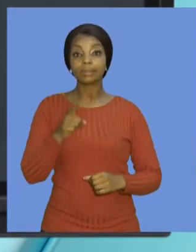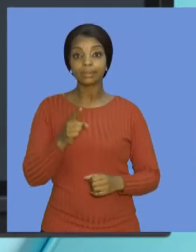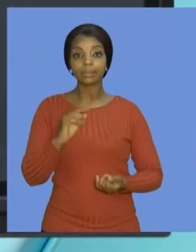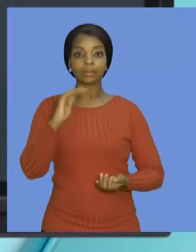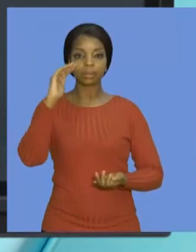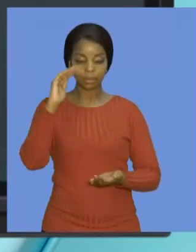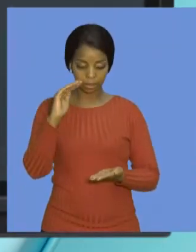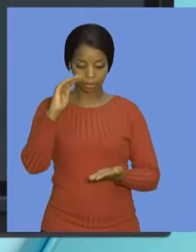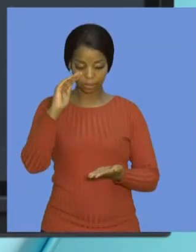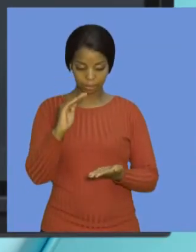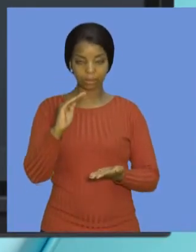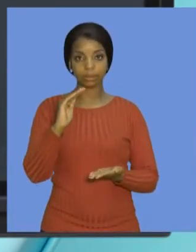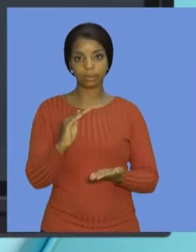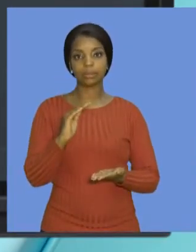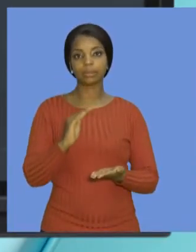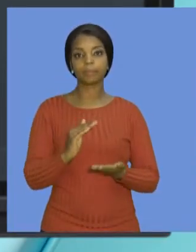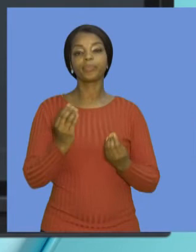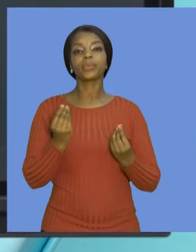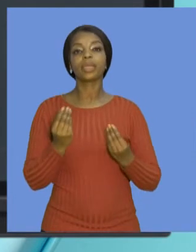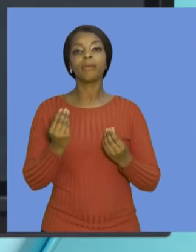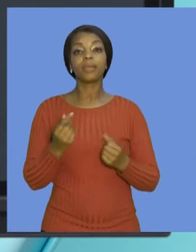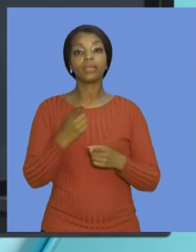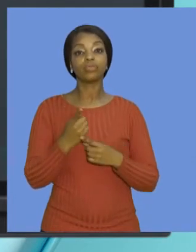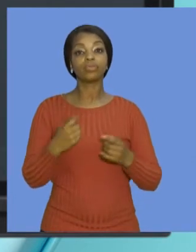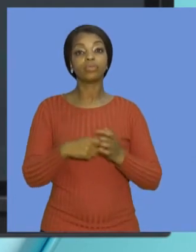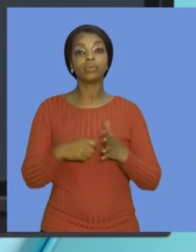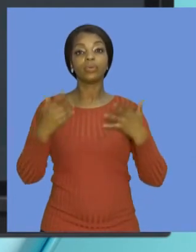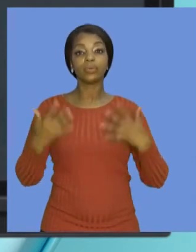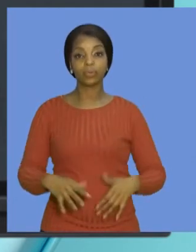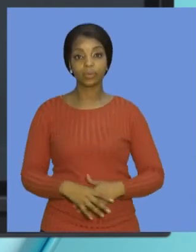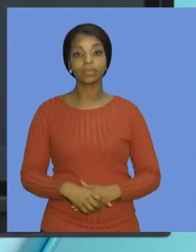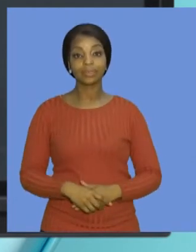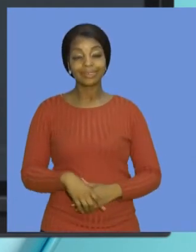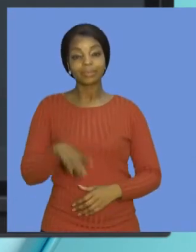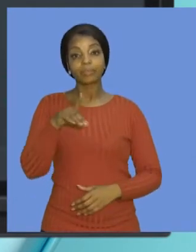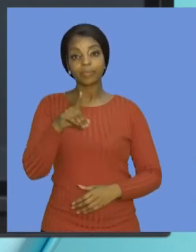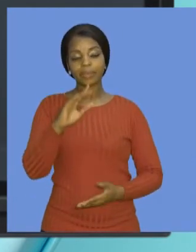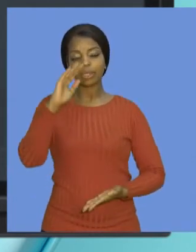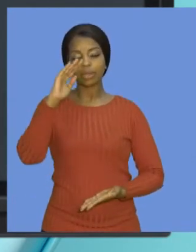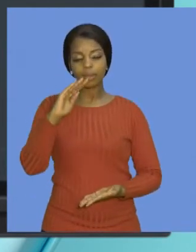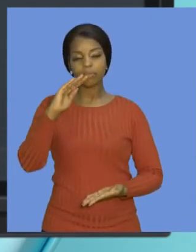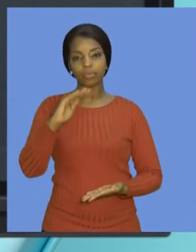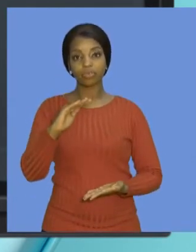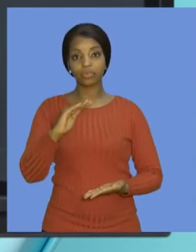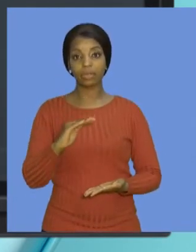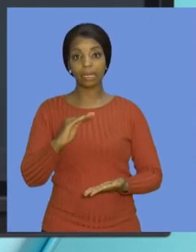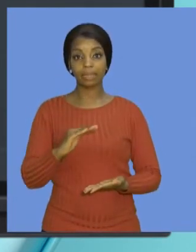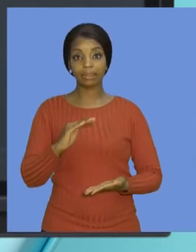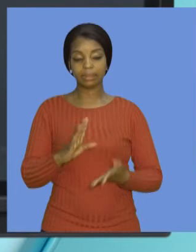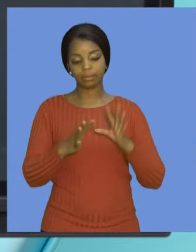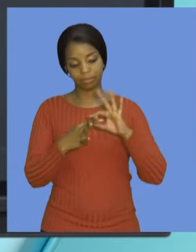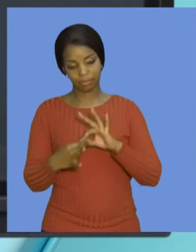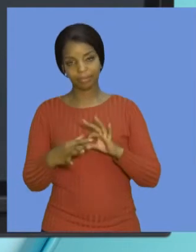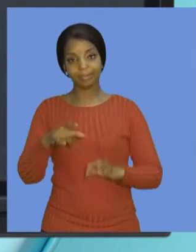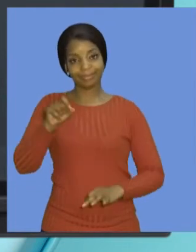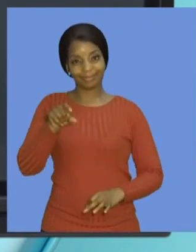in the price that you bought it for. So that's what depreciation is all about. Depreciation is about a